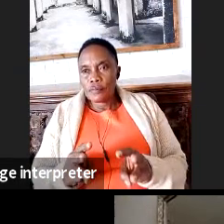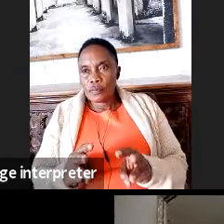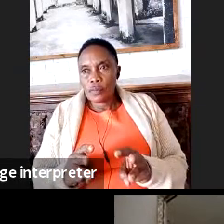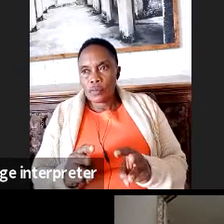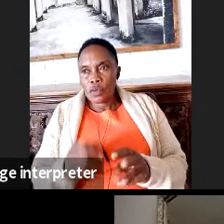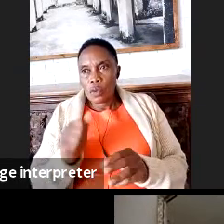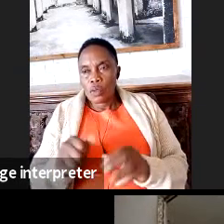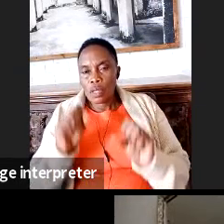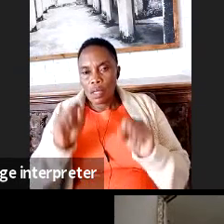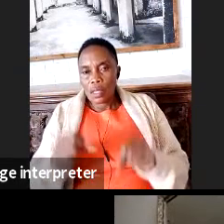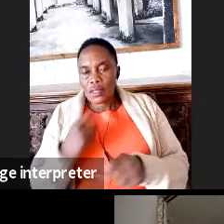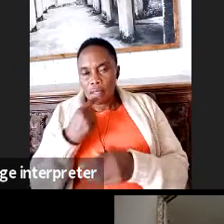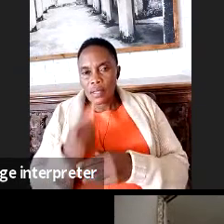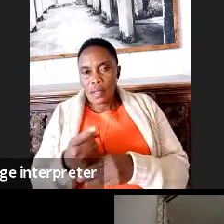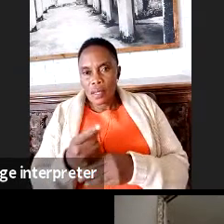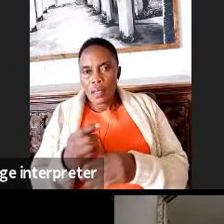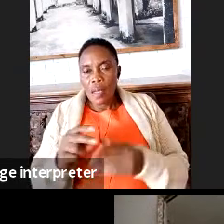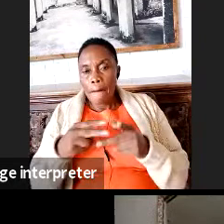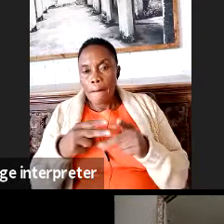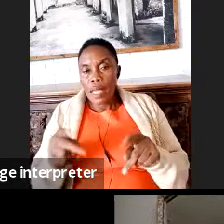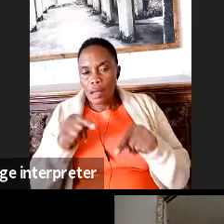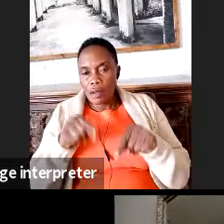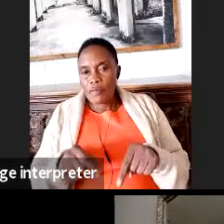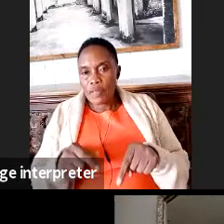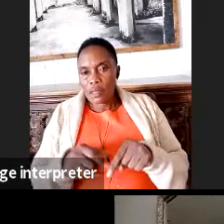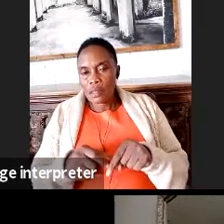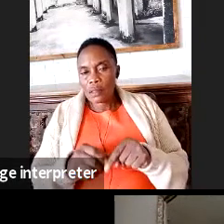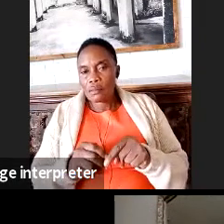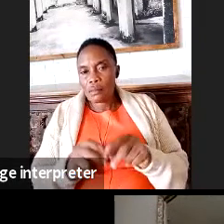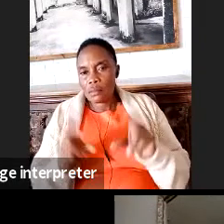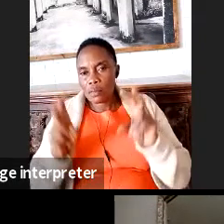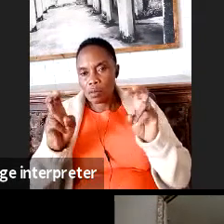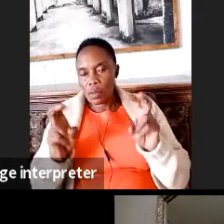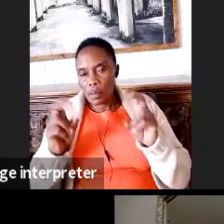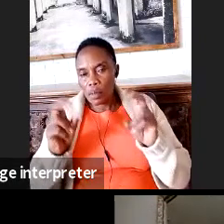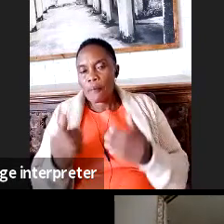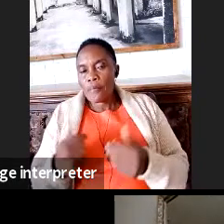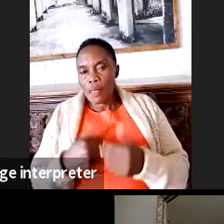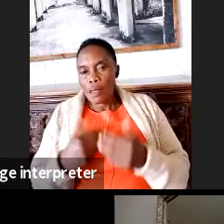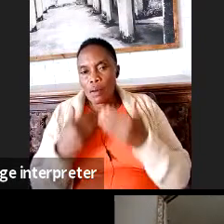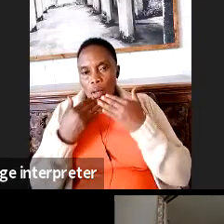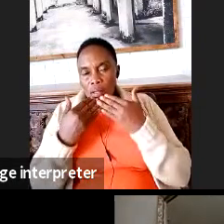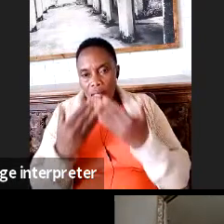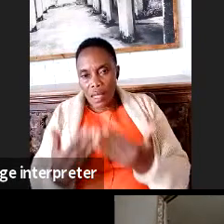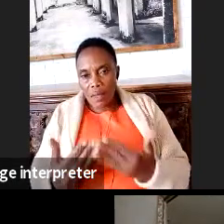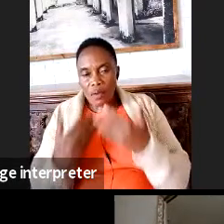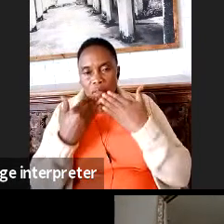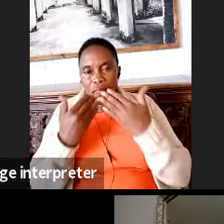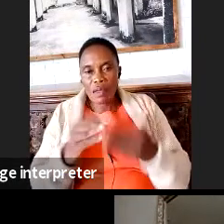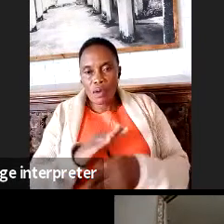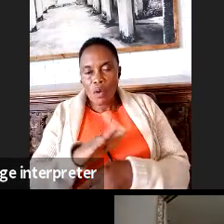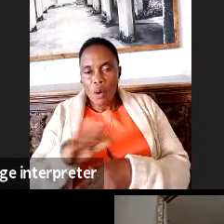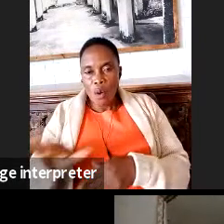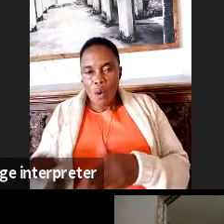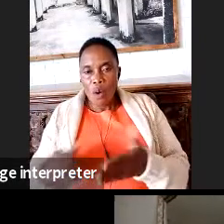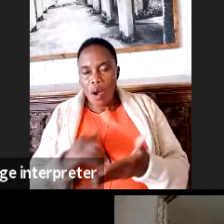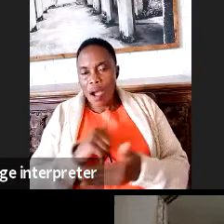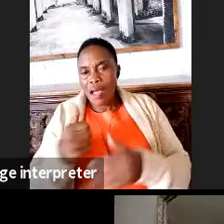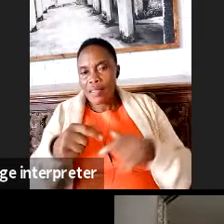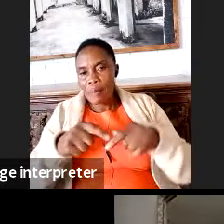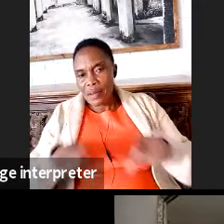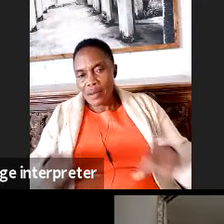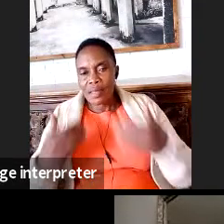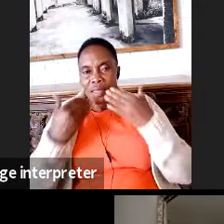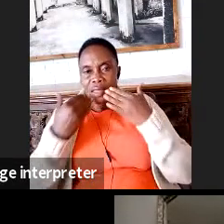kind of mentioned at the beginning of the session. And I just wanted to thank all the panelists for